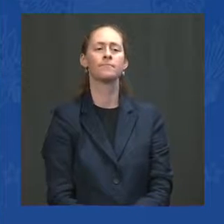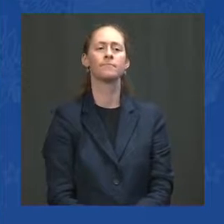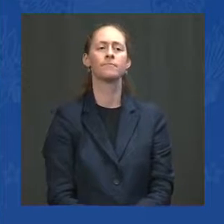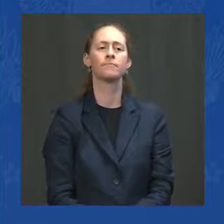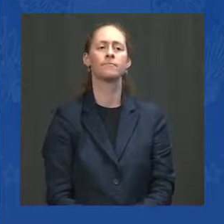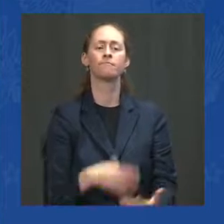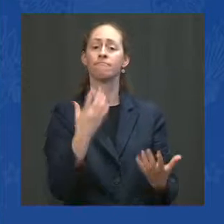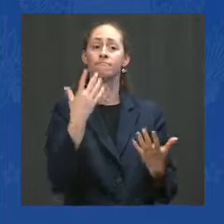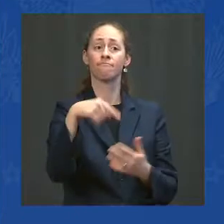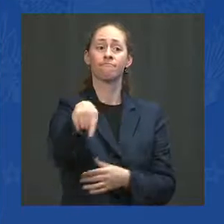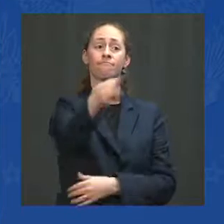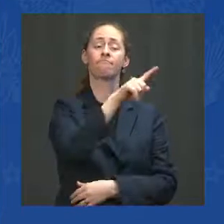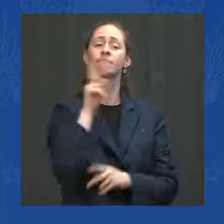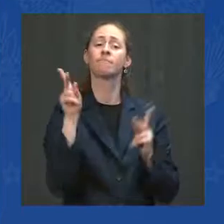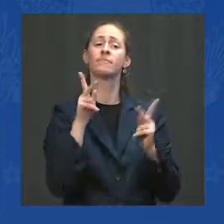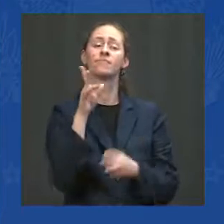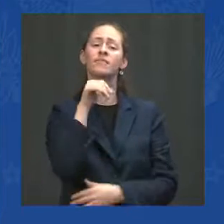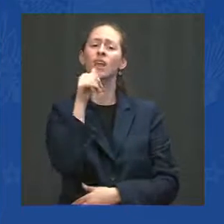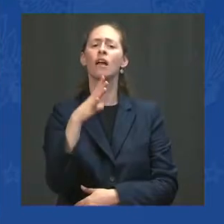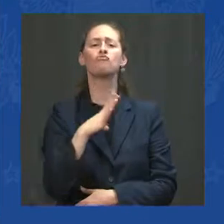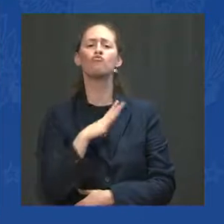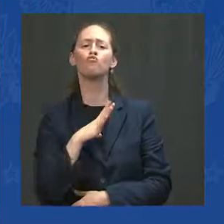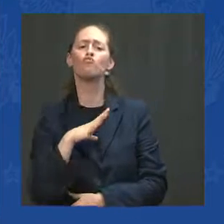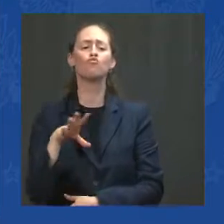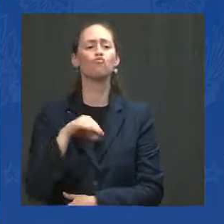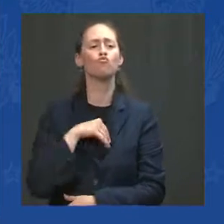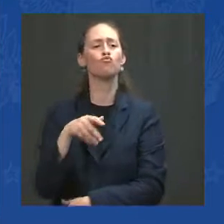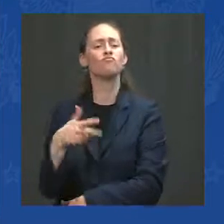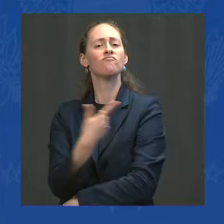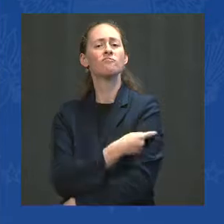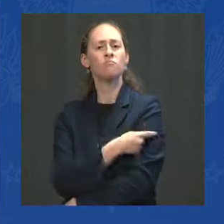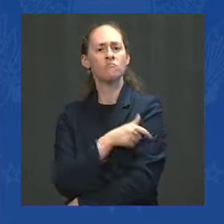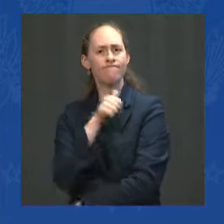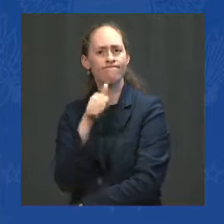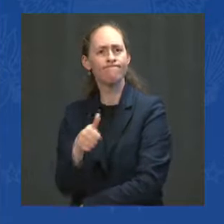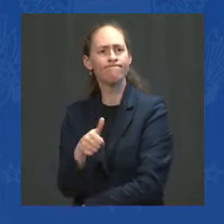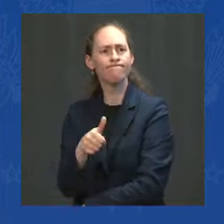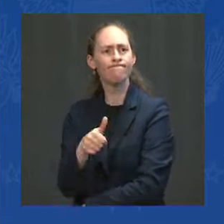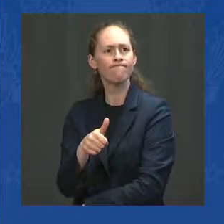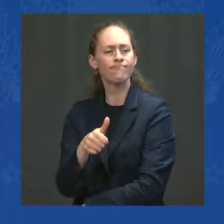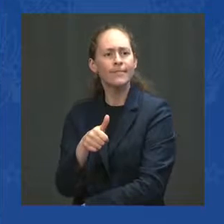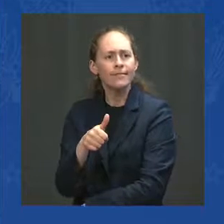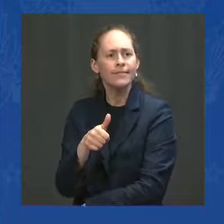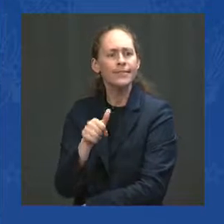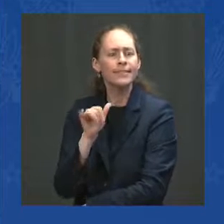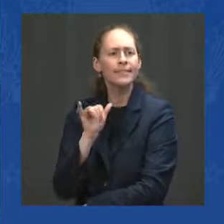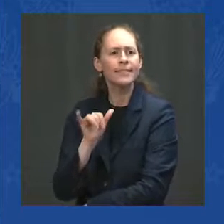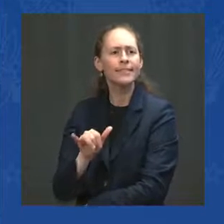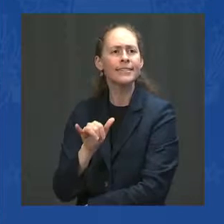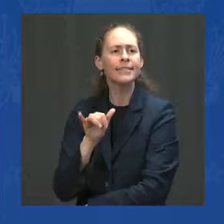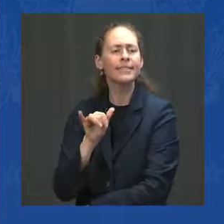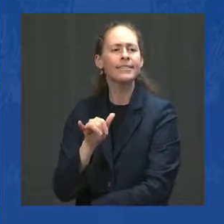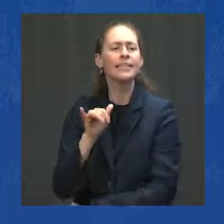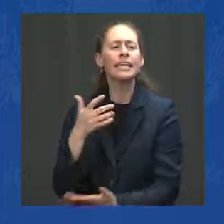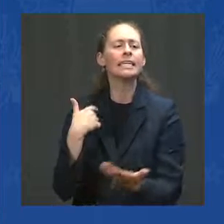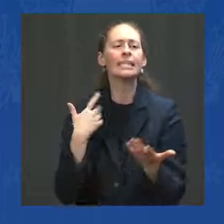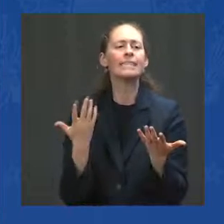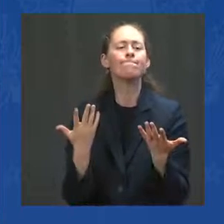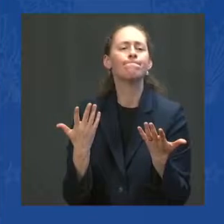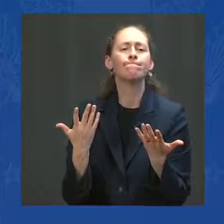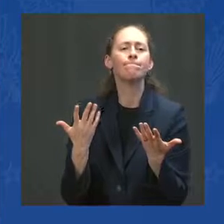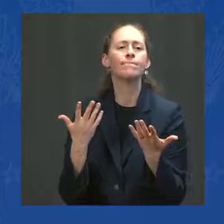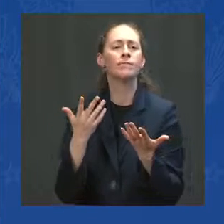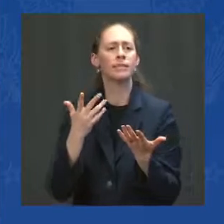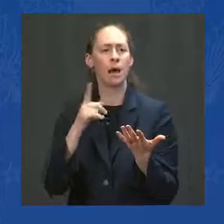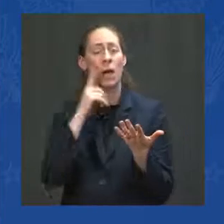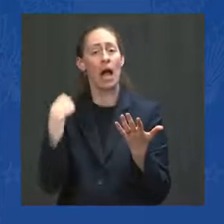to take the vaccine. We've done everything in our power. Well, I shouldn't say there's probably more. We will do more. But